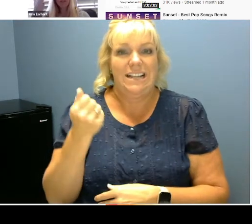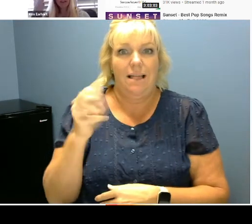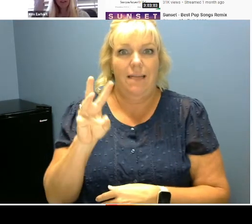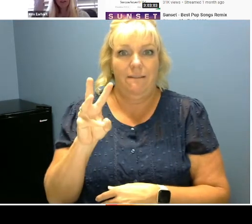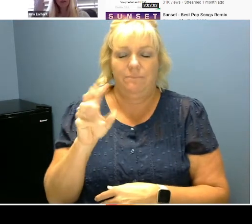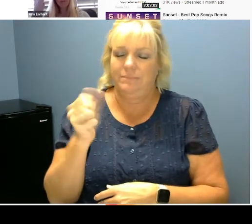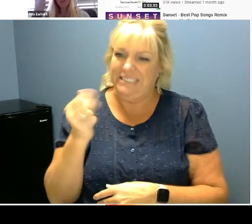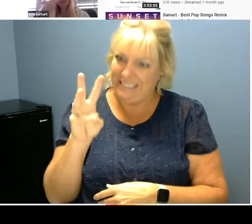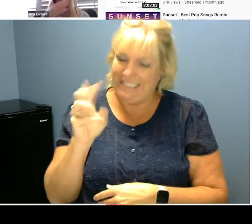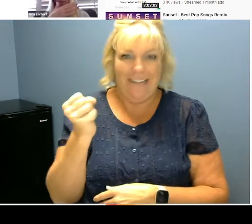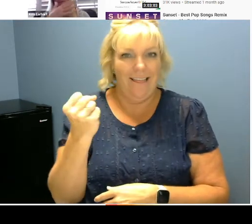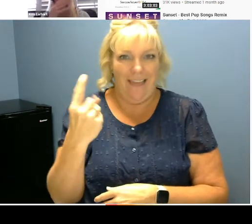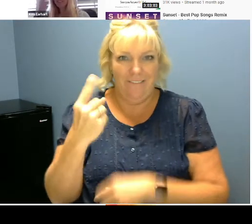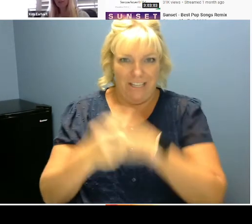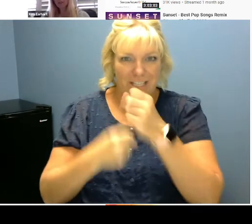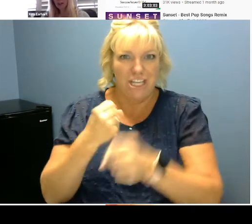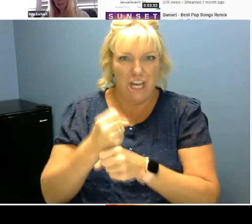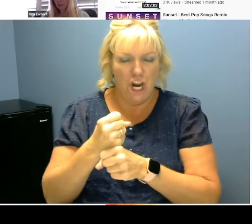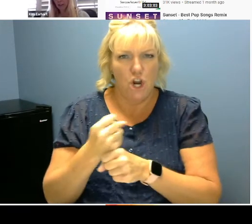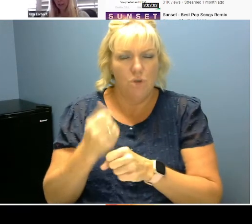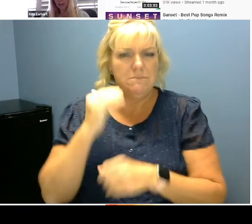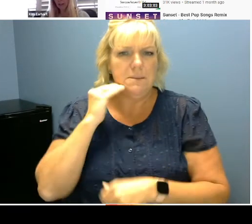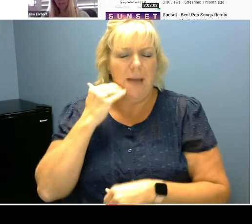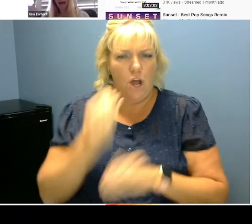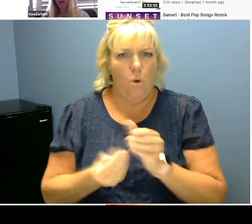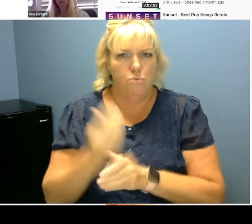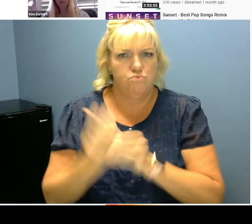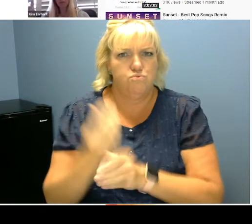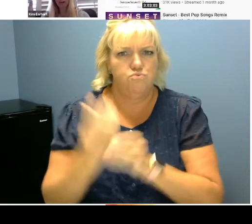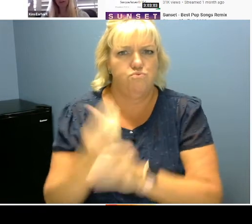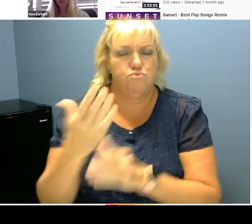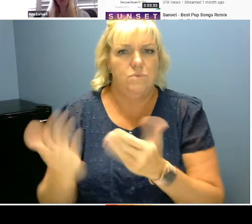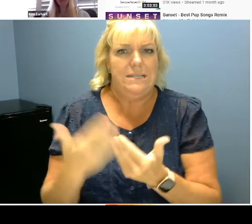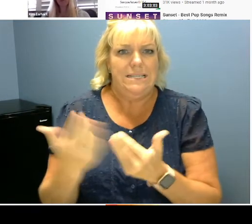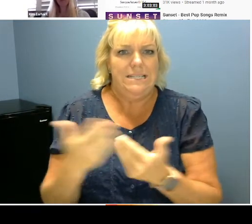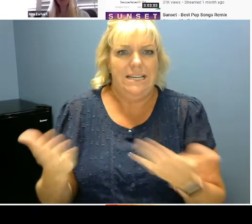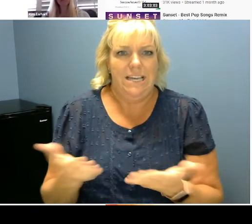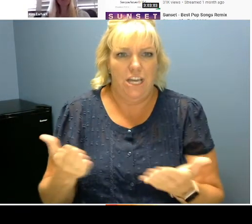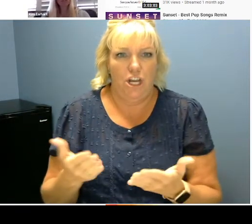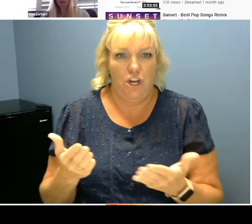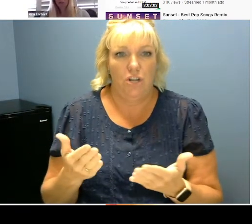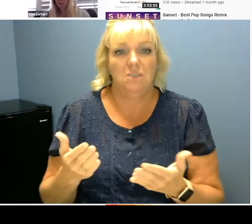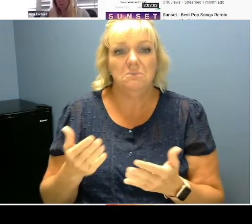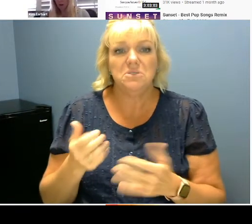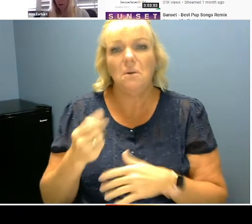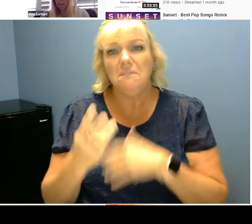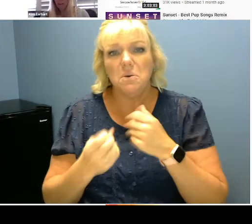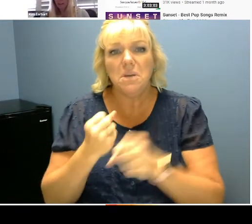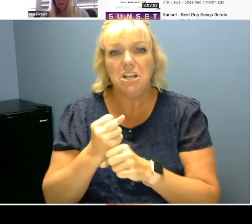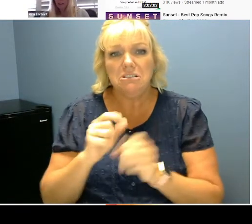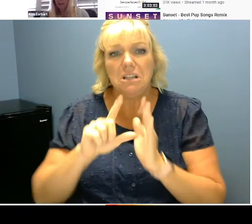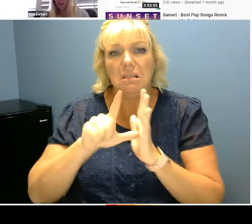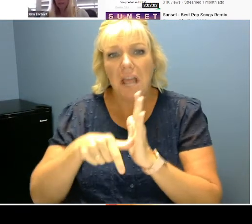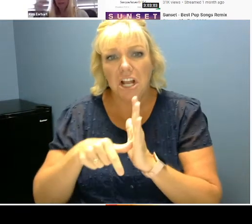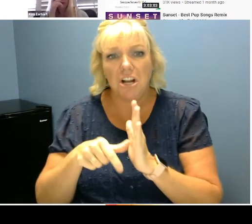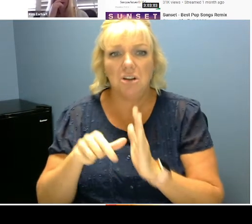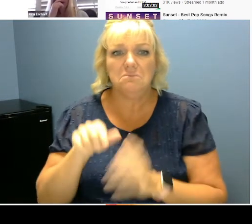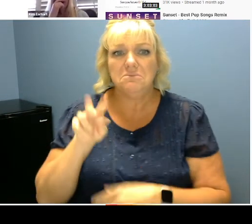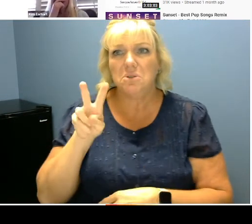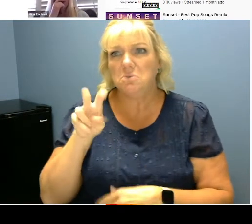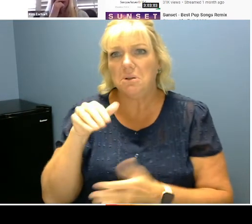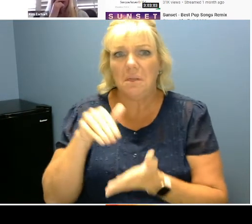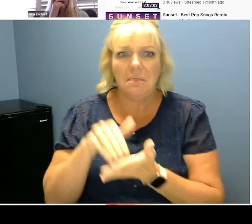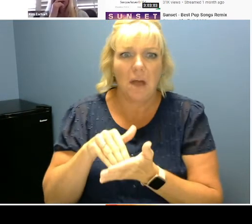of years later, several thousand pounds of tobacco is exported, which, already sounds kind of like a lot to